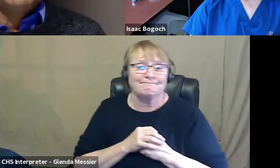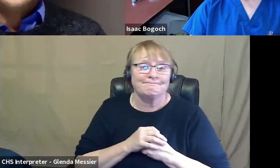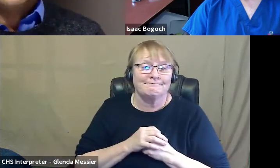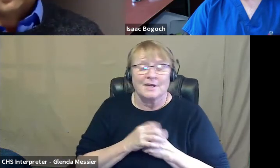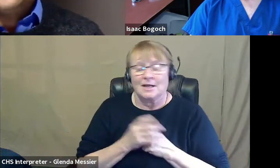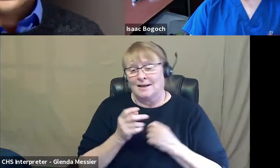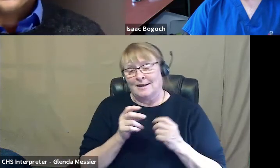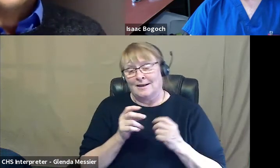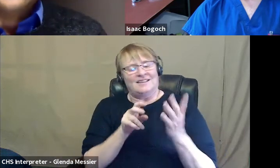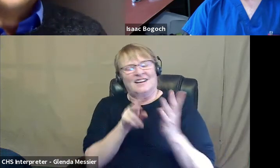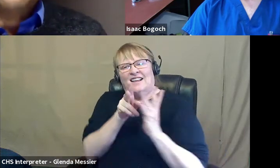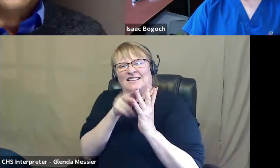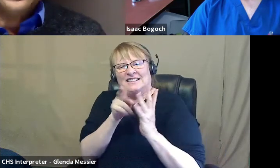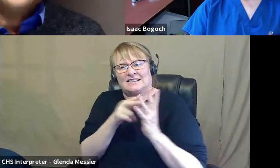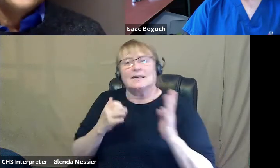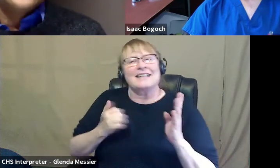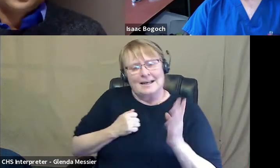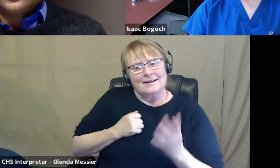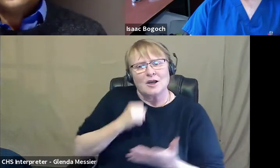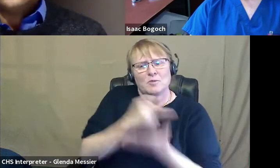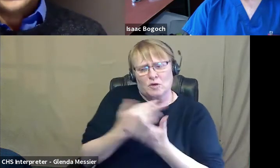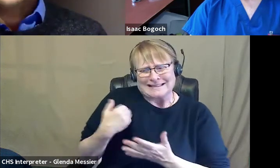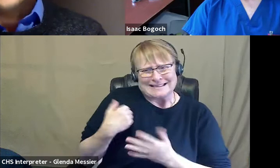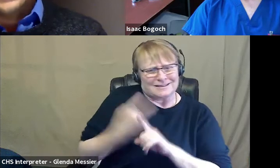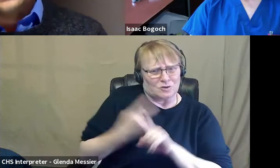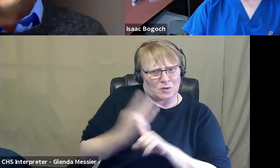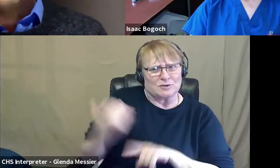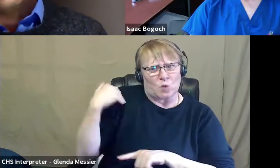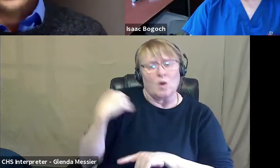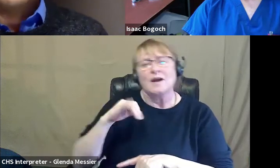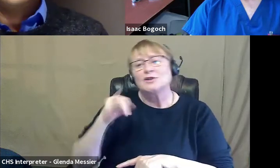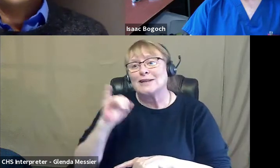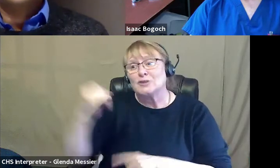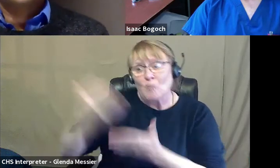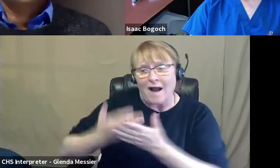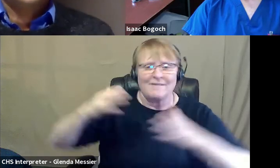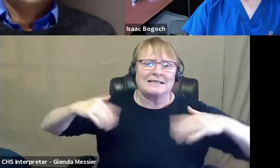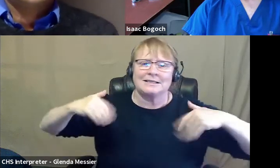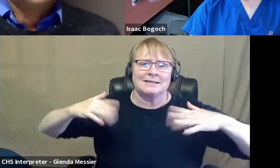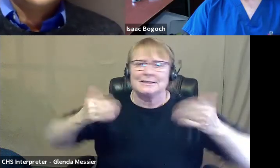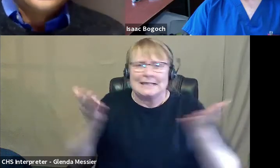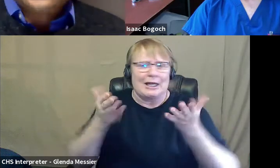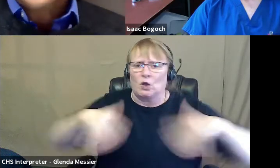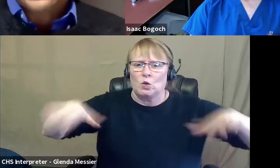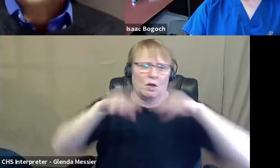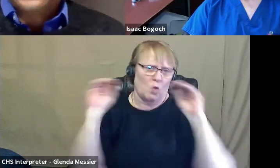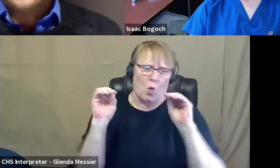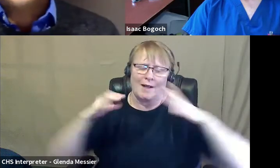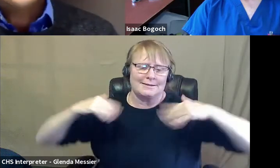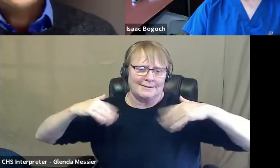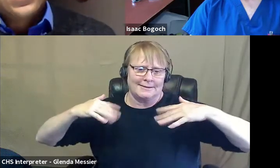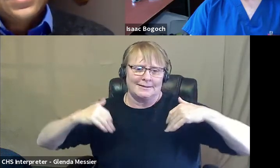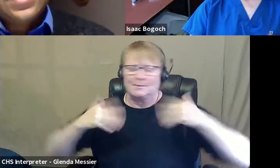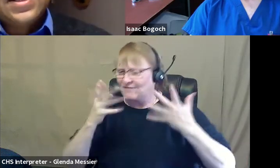have really been approved in Canada the last couple of months. Johnson & Johnson hasn't landed yet. We don't have any Johnson & Johnson in the country yet, but it has